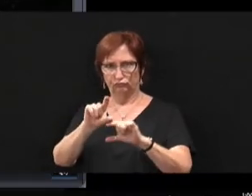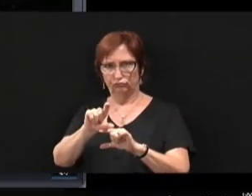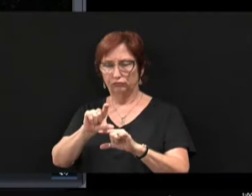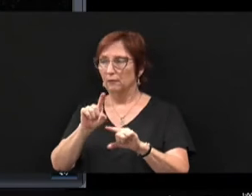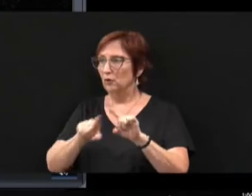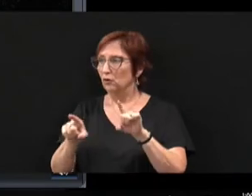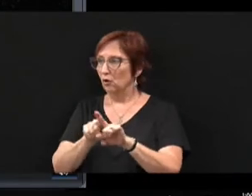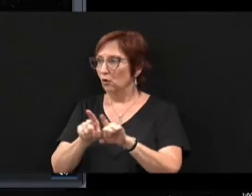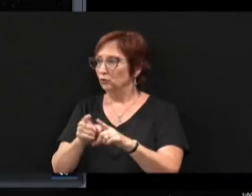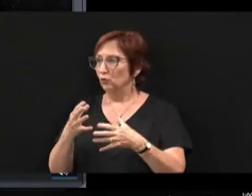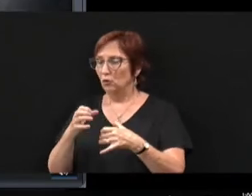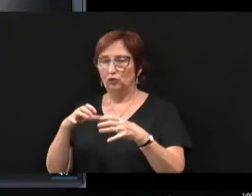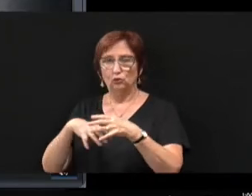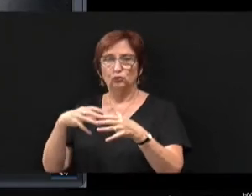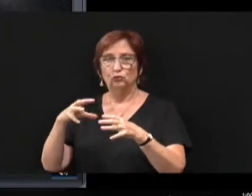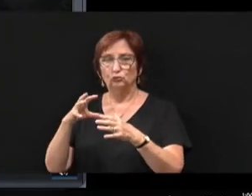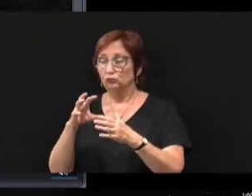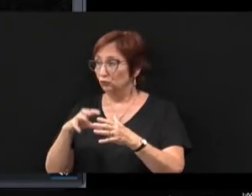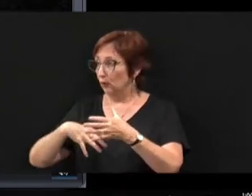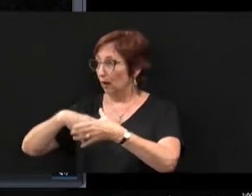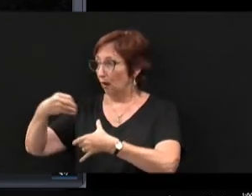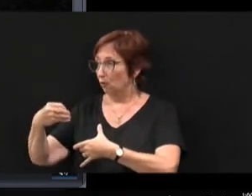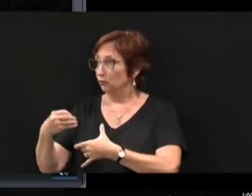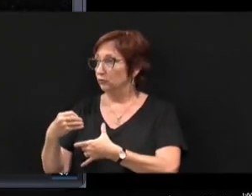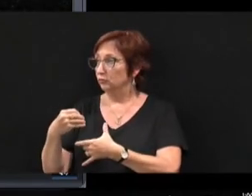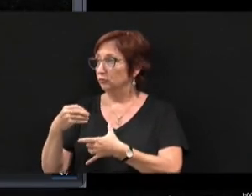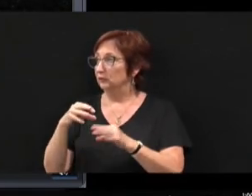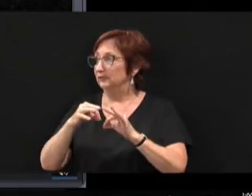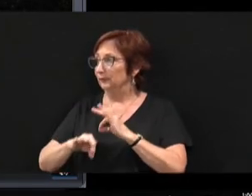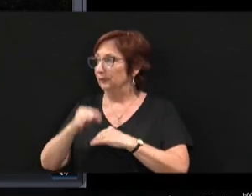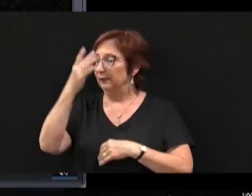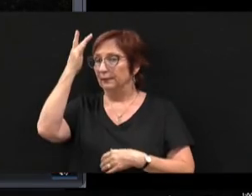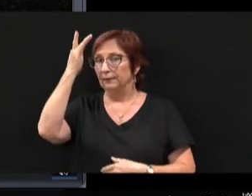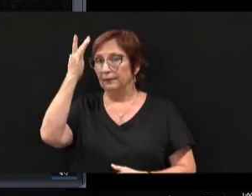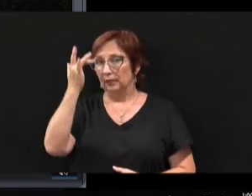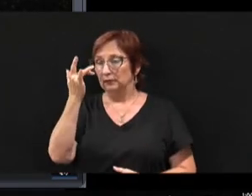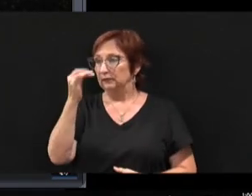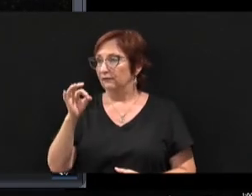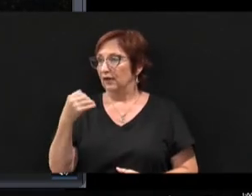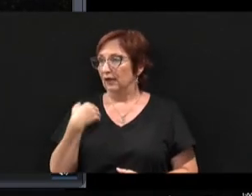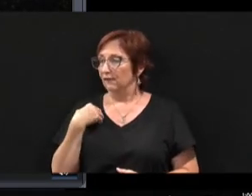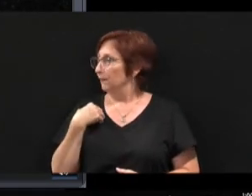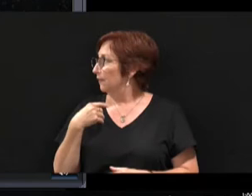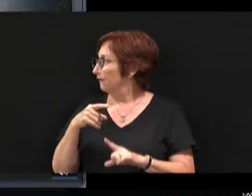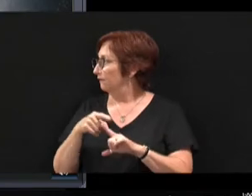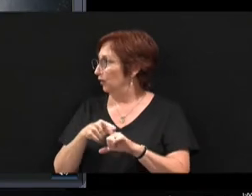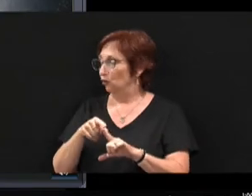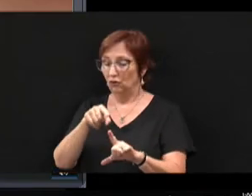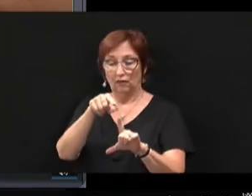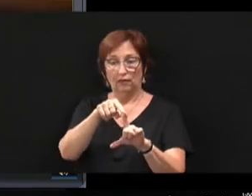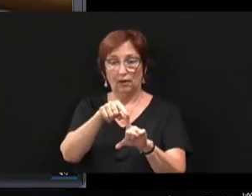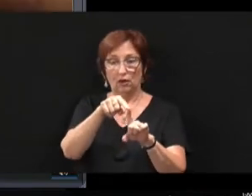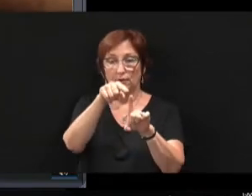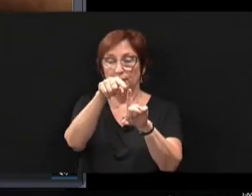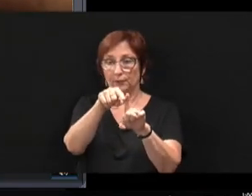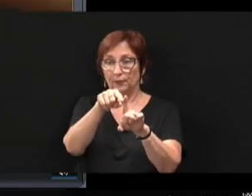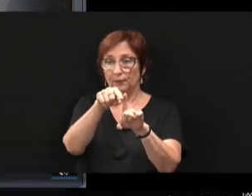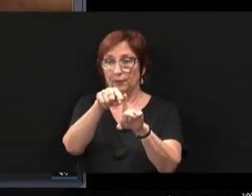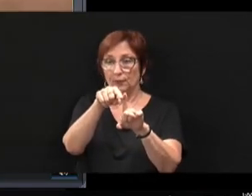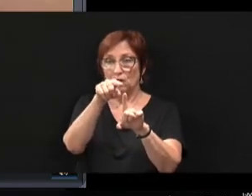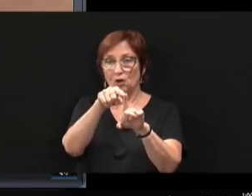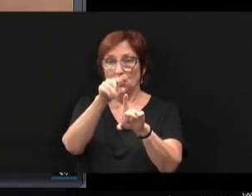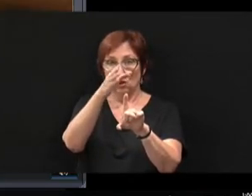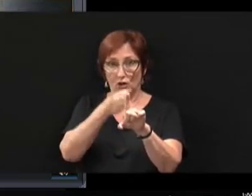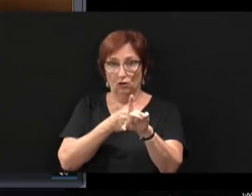out, simply because if I put my finger there on the